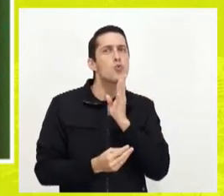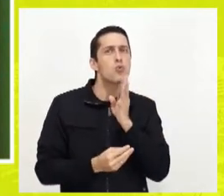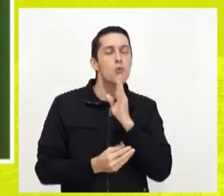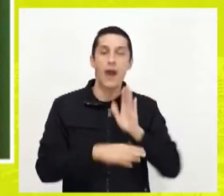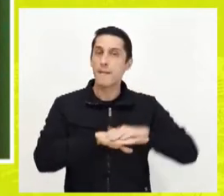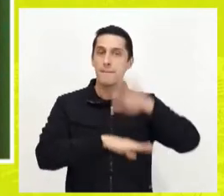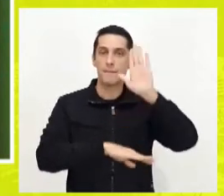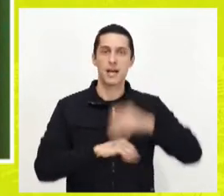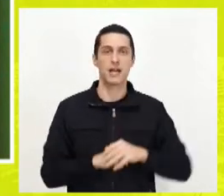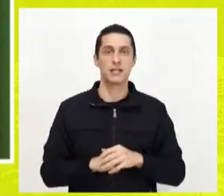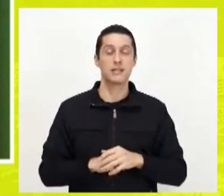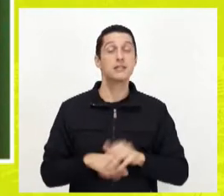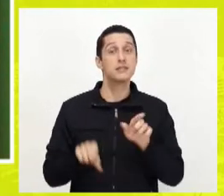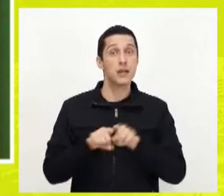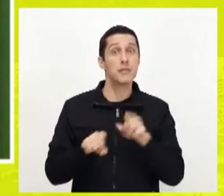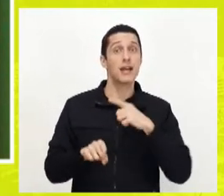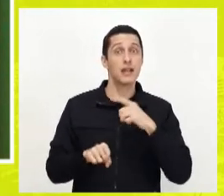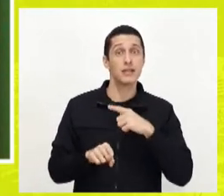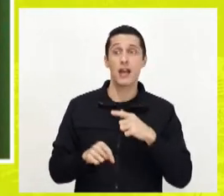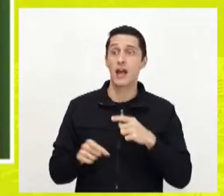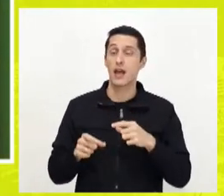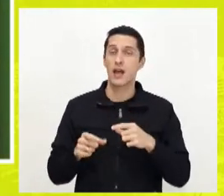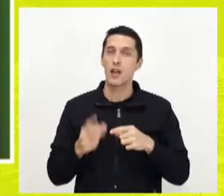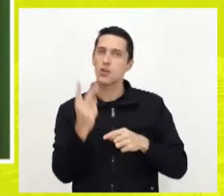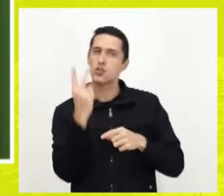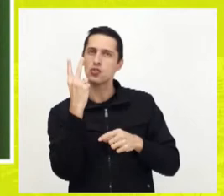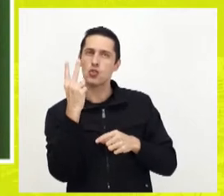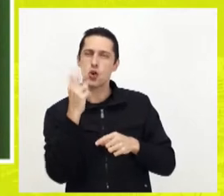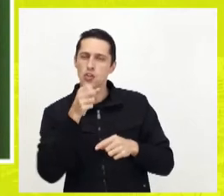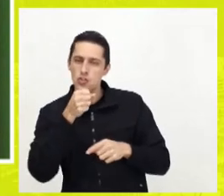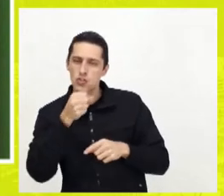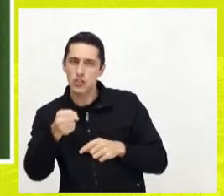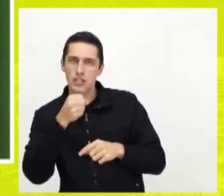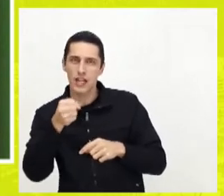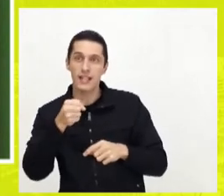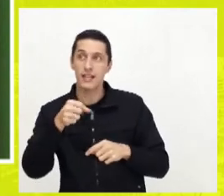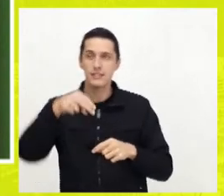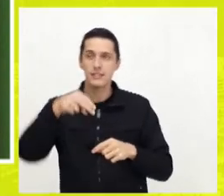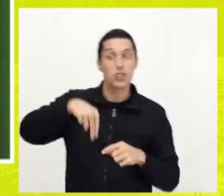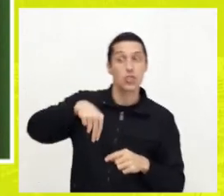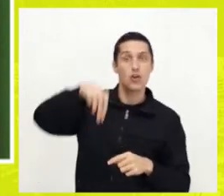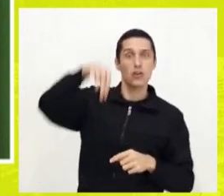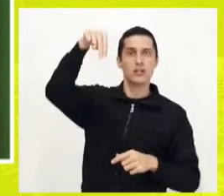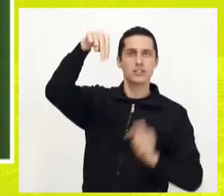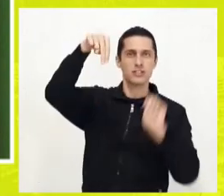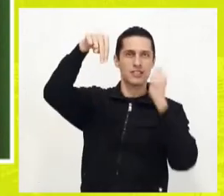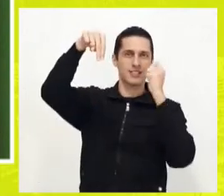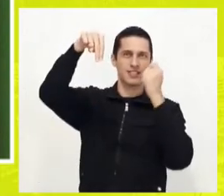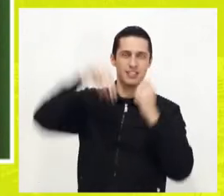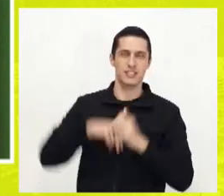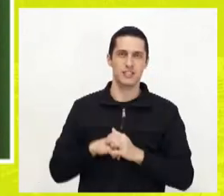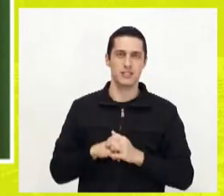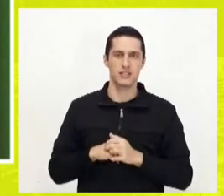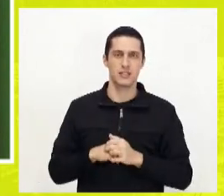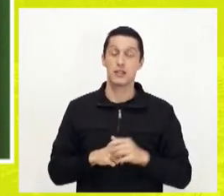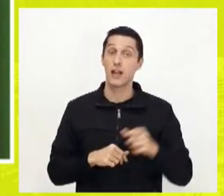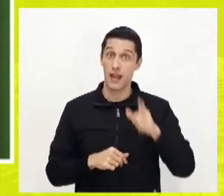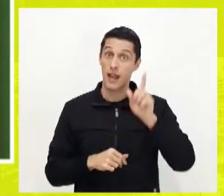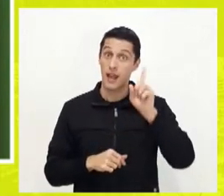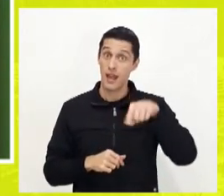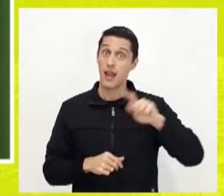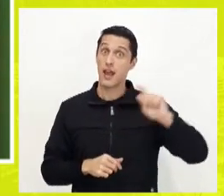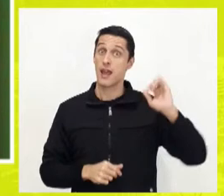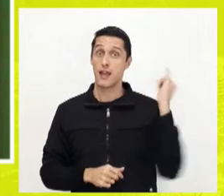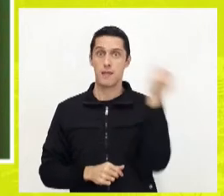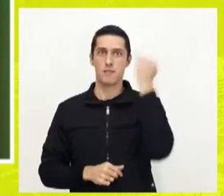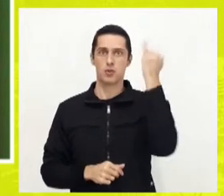to even a meeting with only two journalists in the northern border of argentina it's one of the key